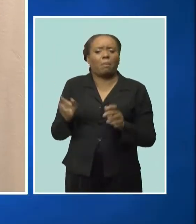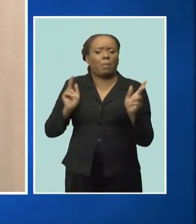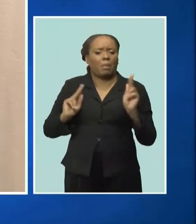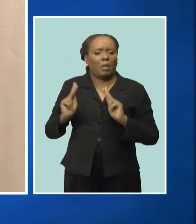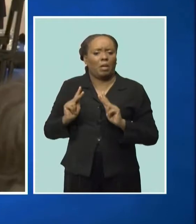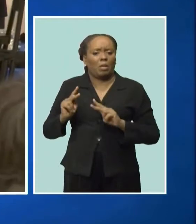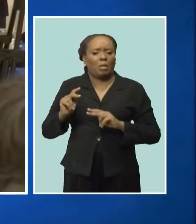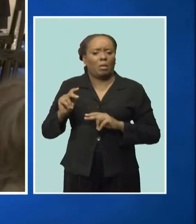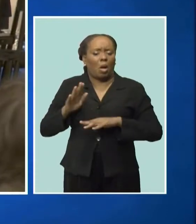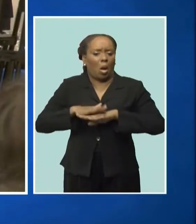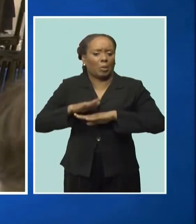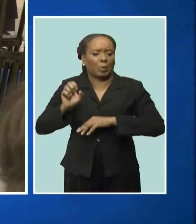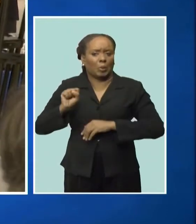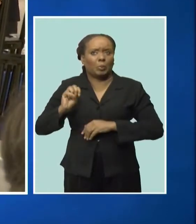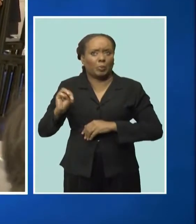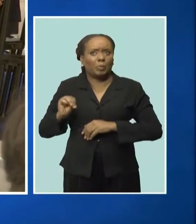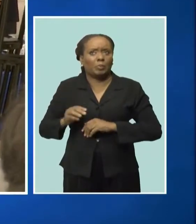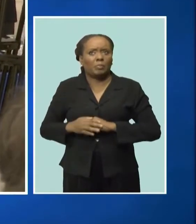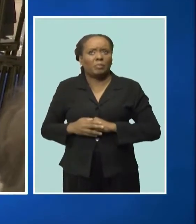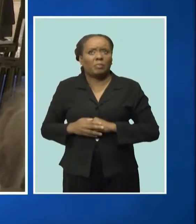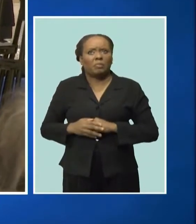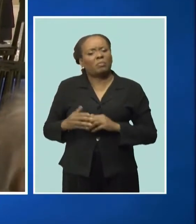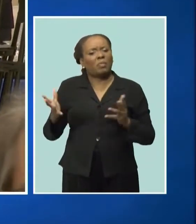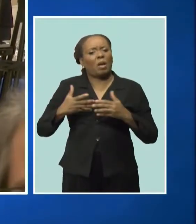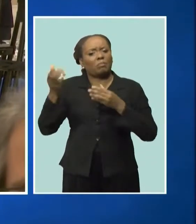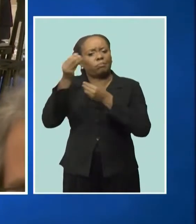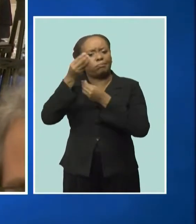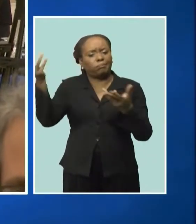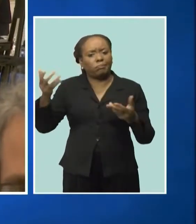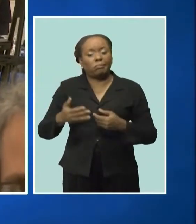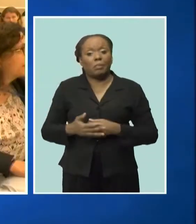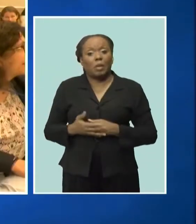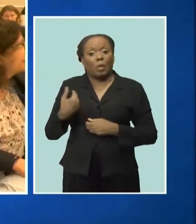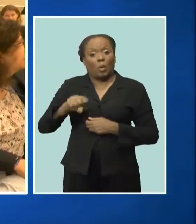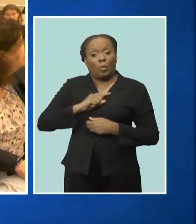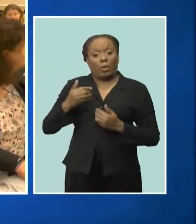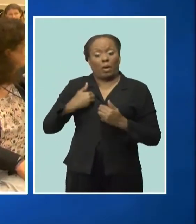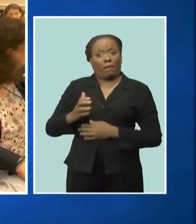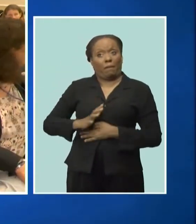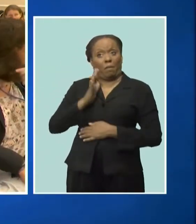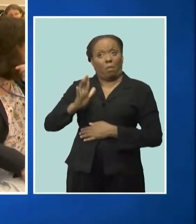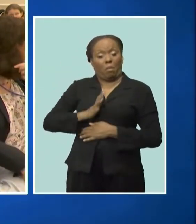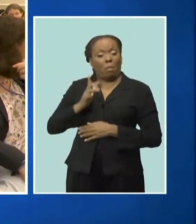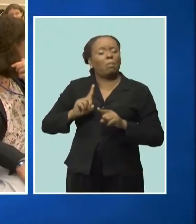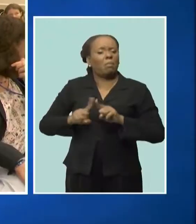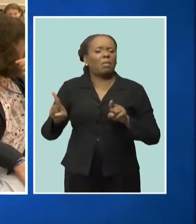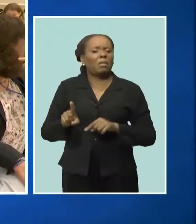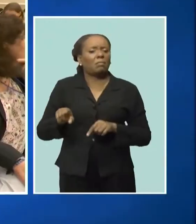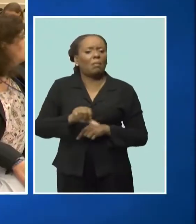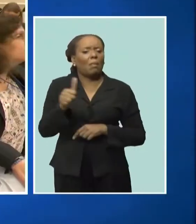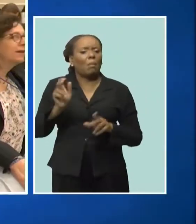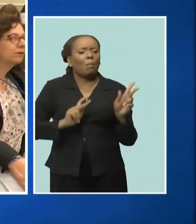they have also agreed, so there's like an informal sector, where we have the formal media sector, the formal